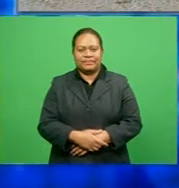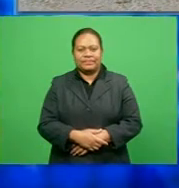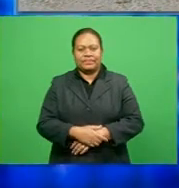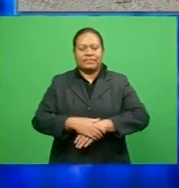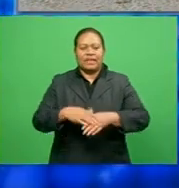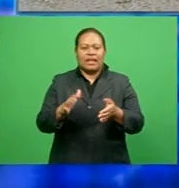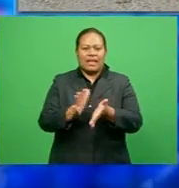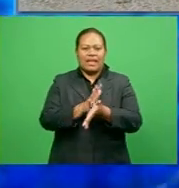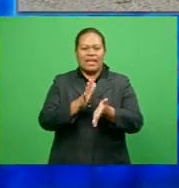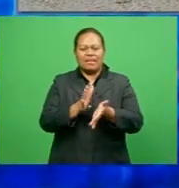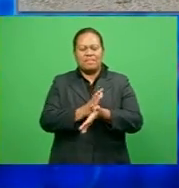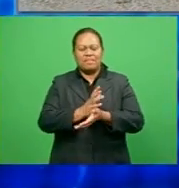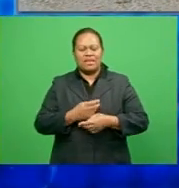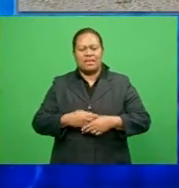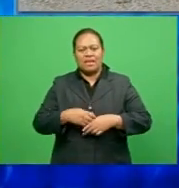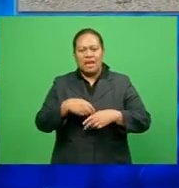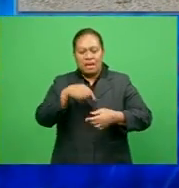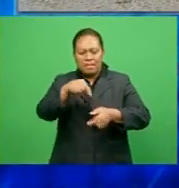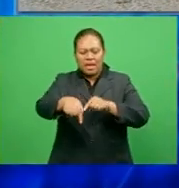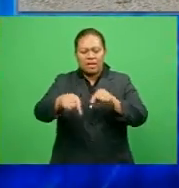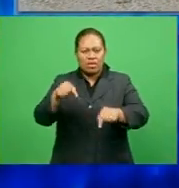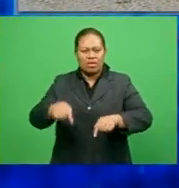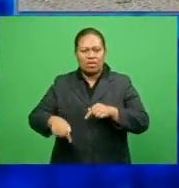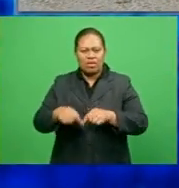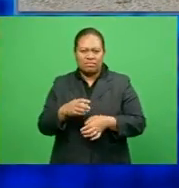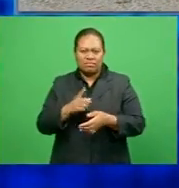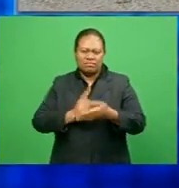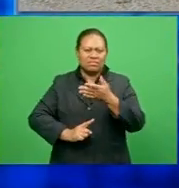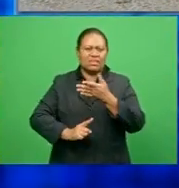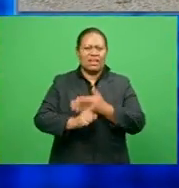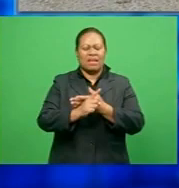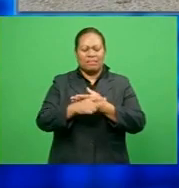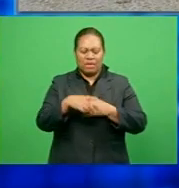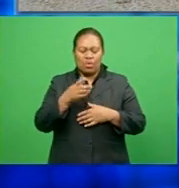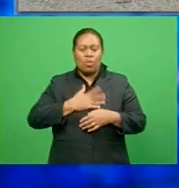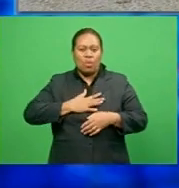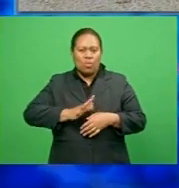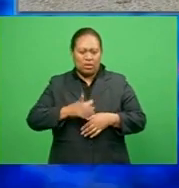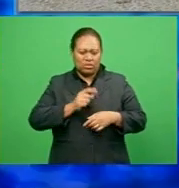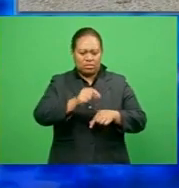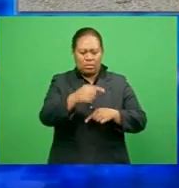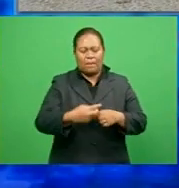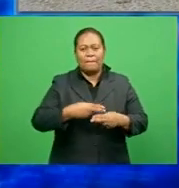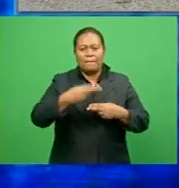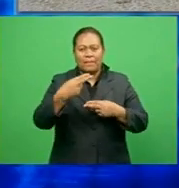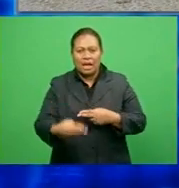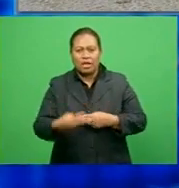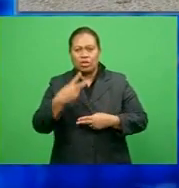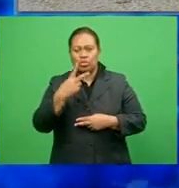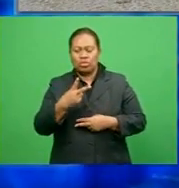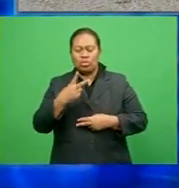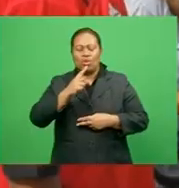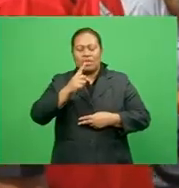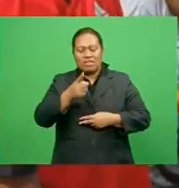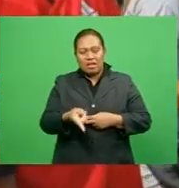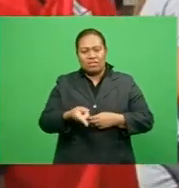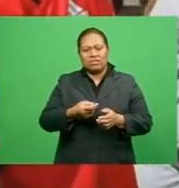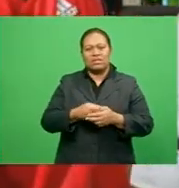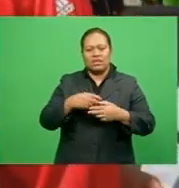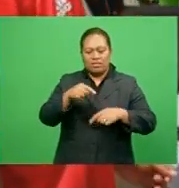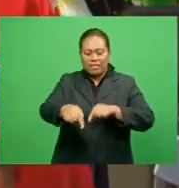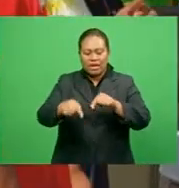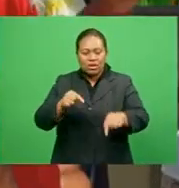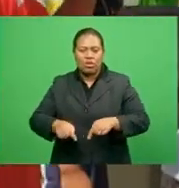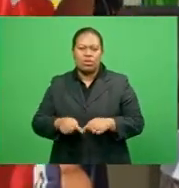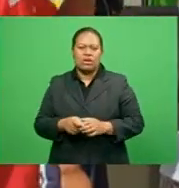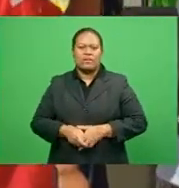Happy Mangroves Project, in partnership with One Mate FJ, intends to plant over 200,000 mangrove trees before year end. Founder of